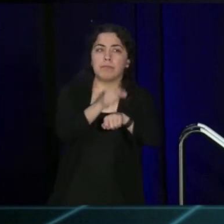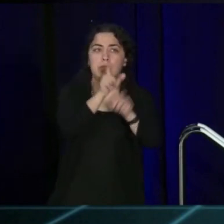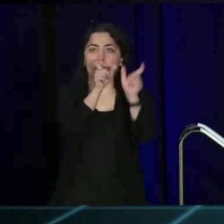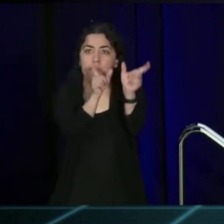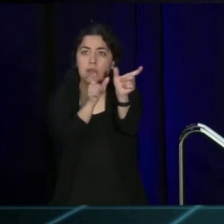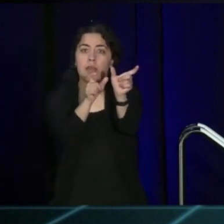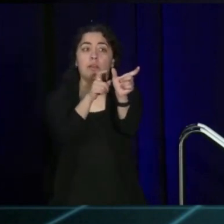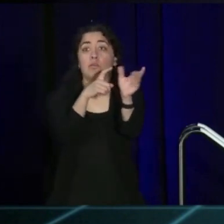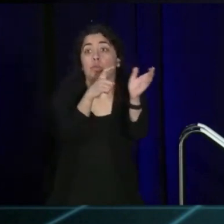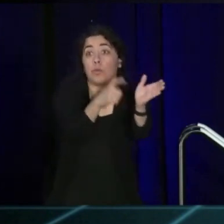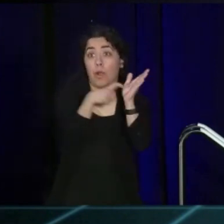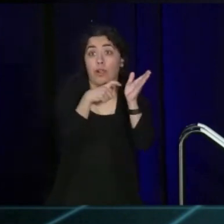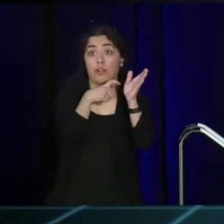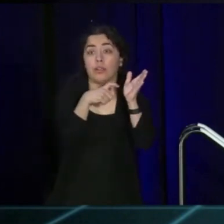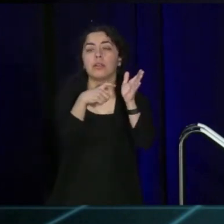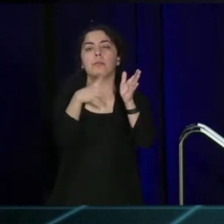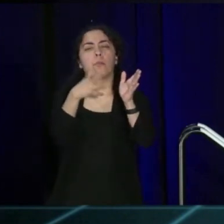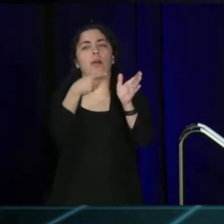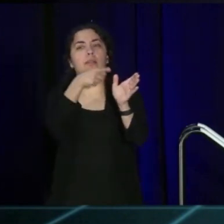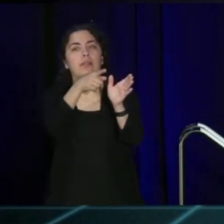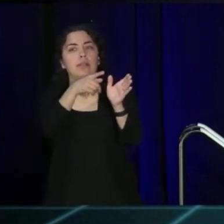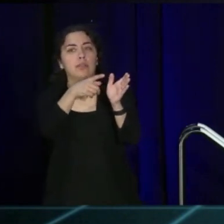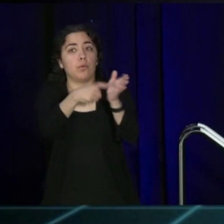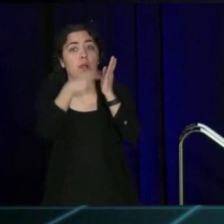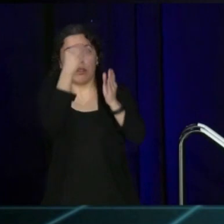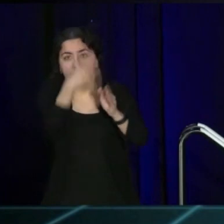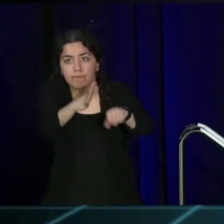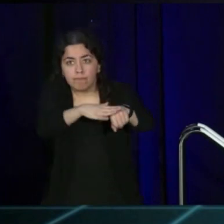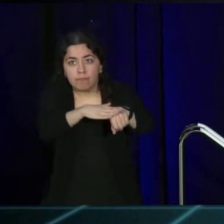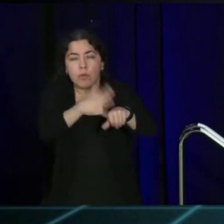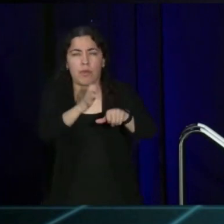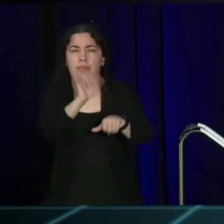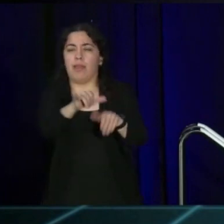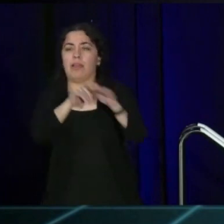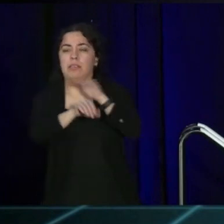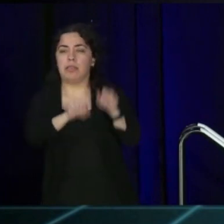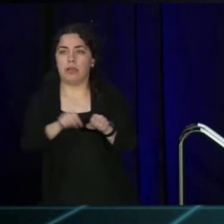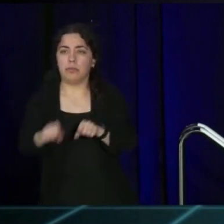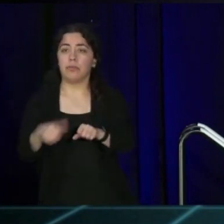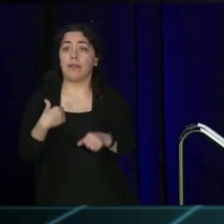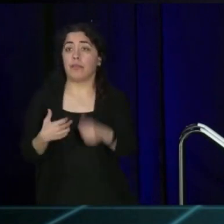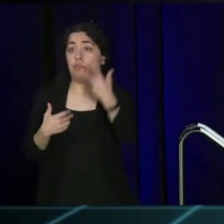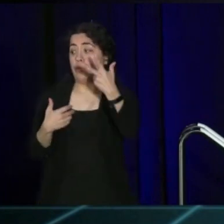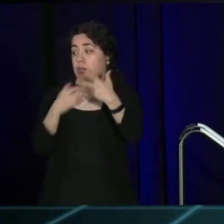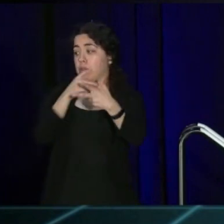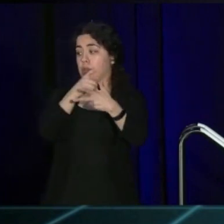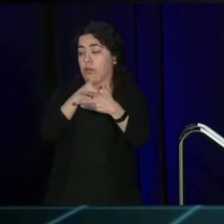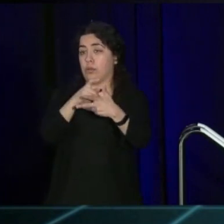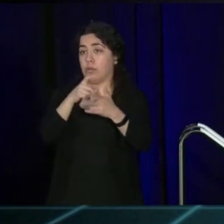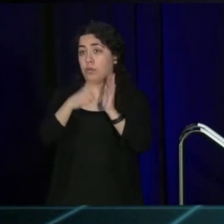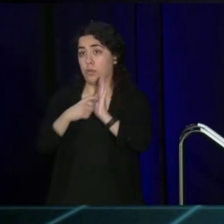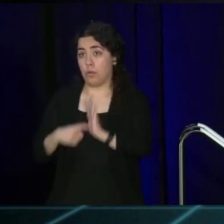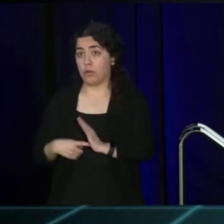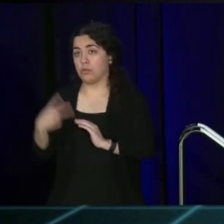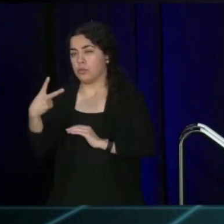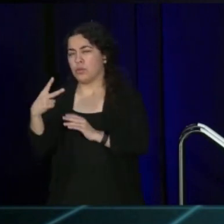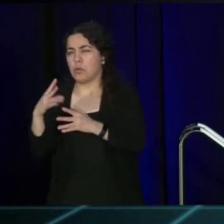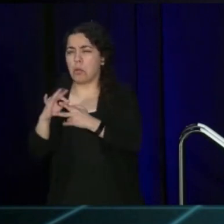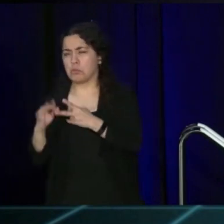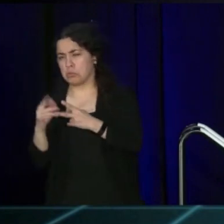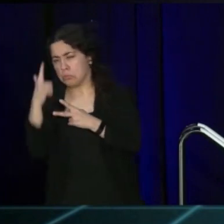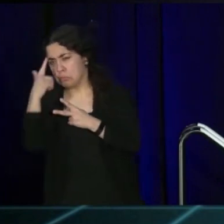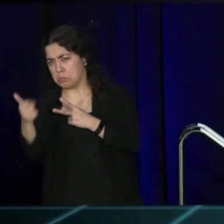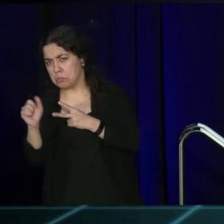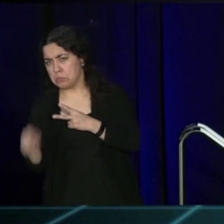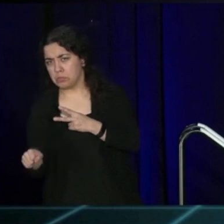well. For example, in our sign-up form here, we have 3 required and 2 optional fields. And by clearly